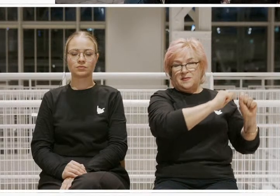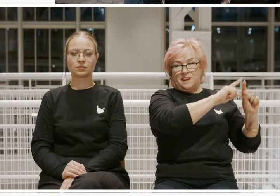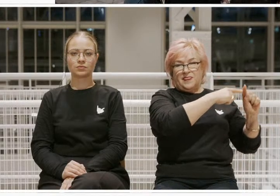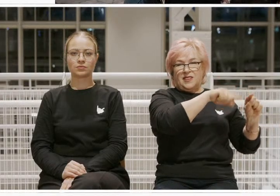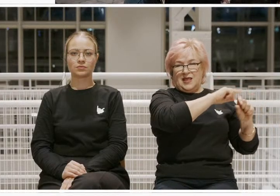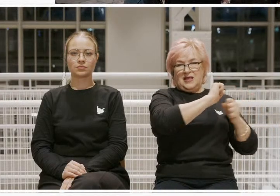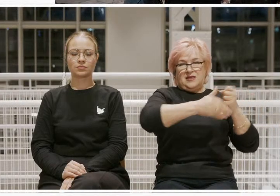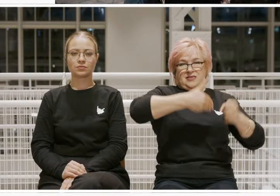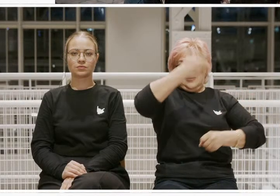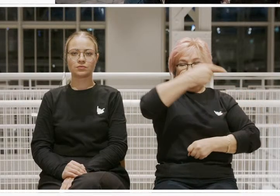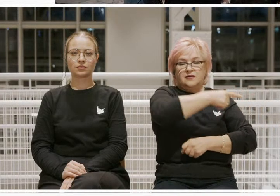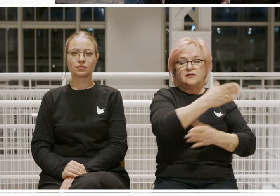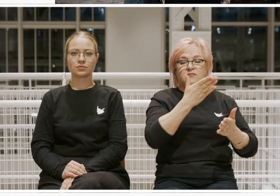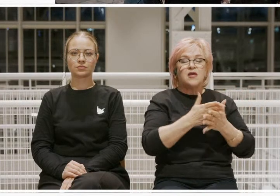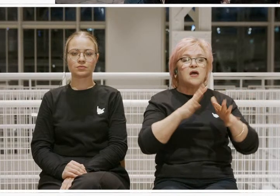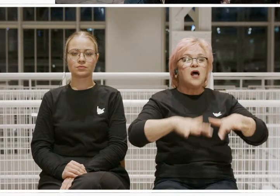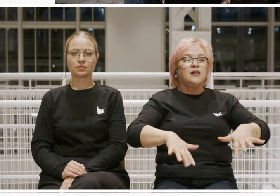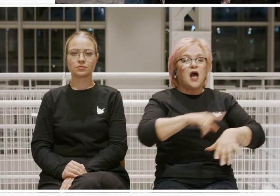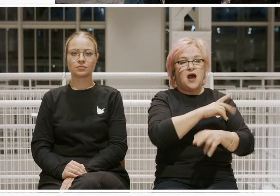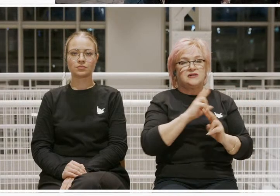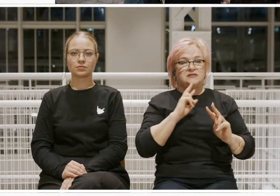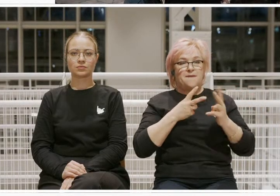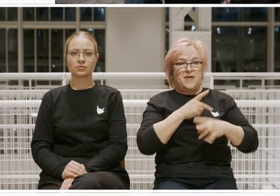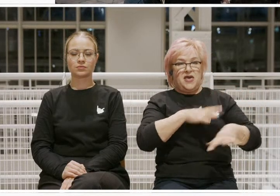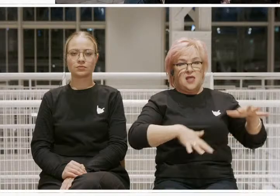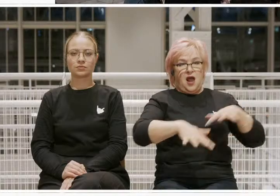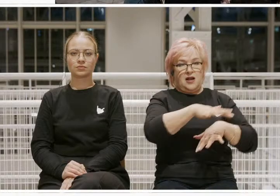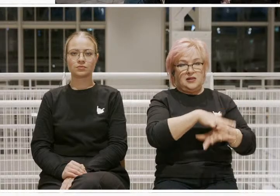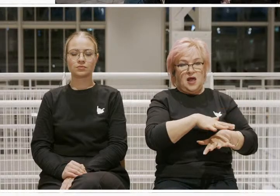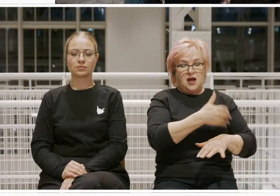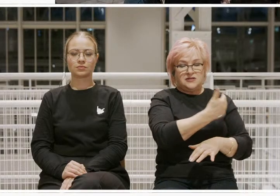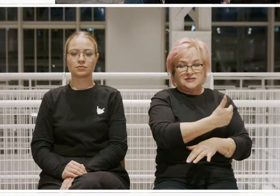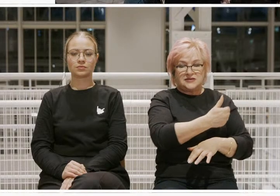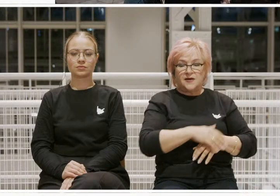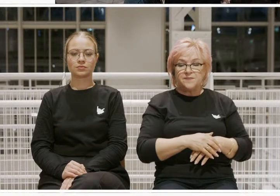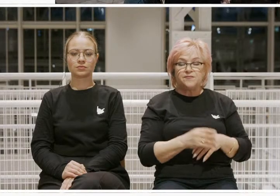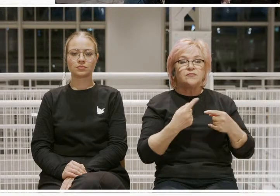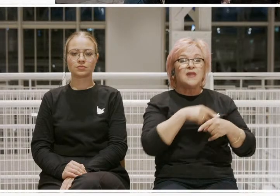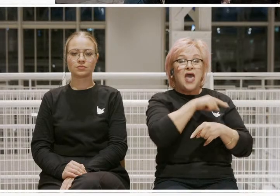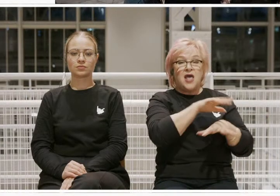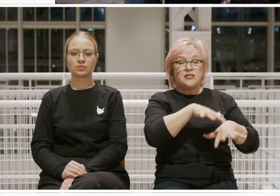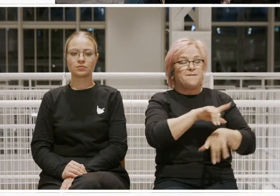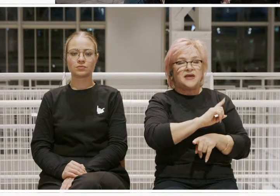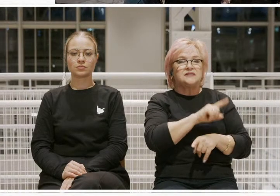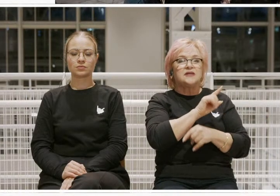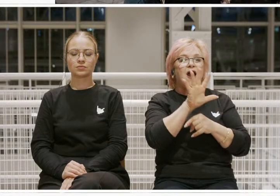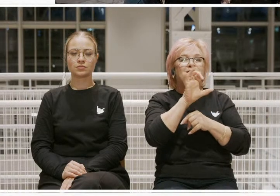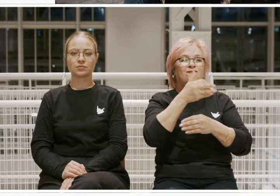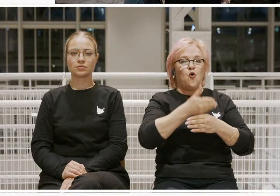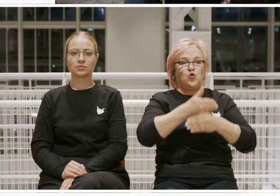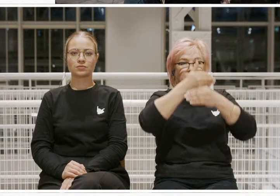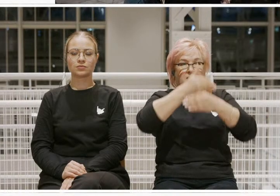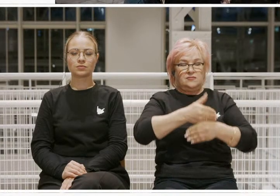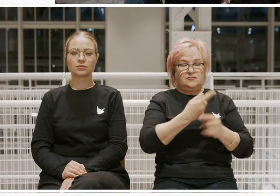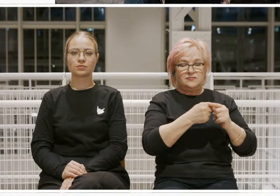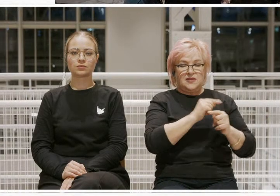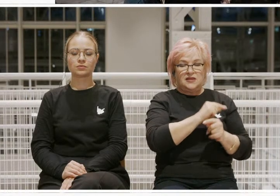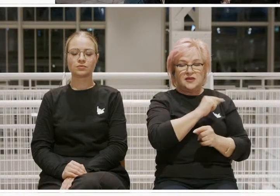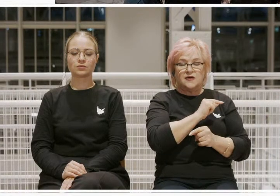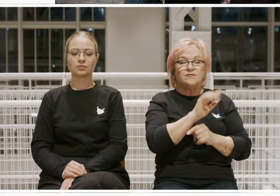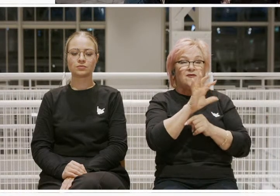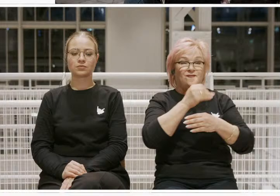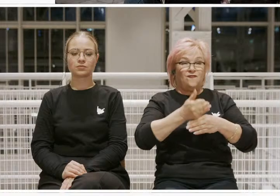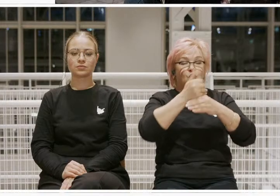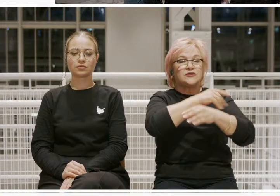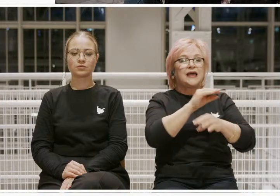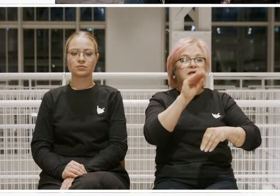Now you see an image from the installation of the artist Tarık Atui. He has